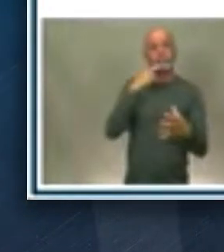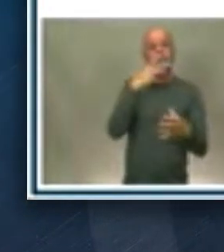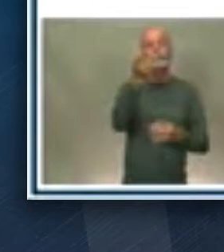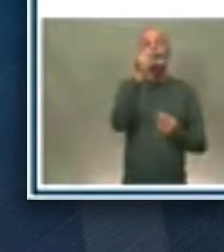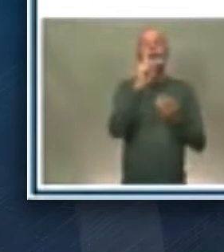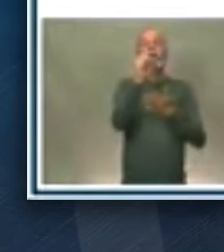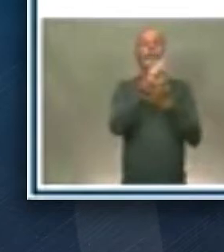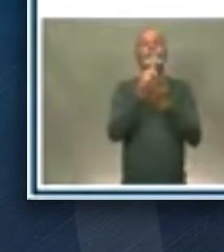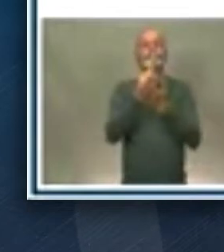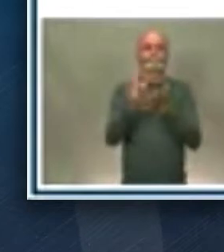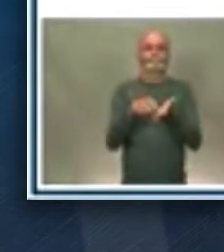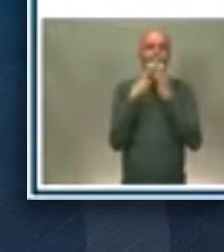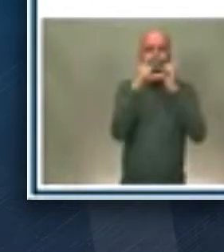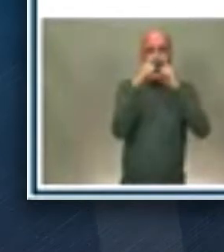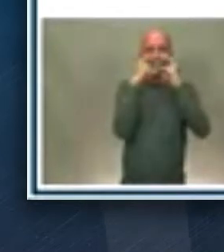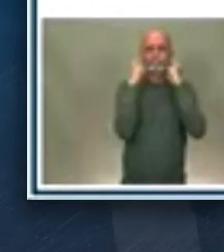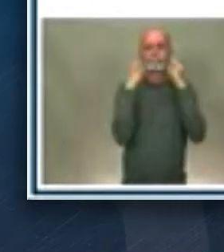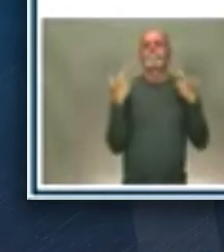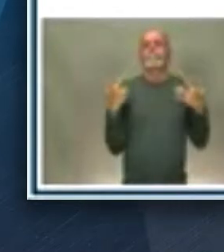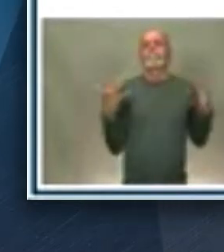to school? School's going back on